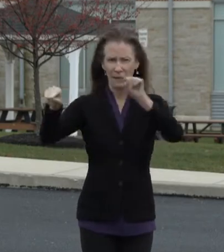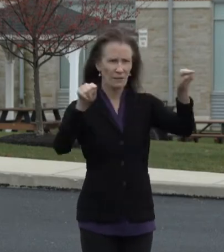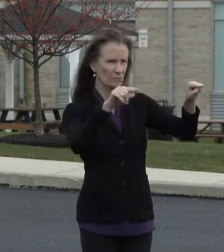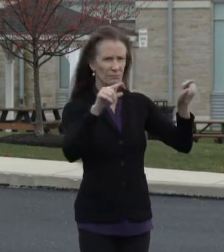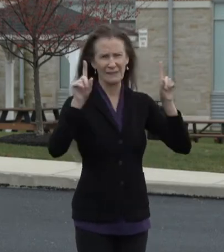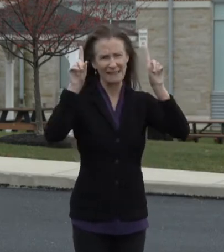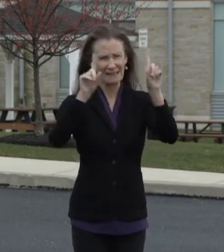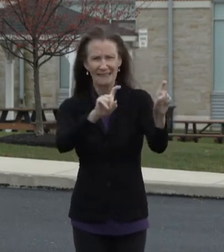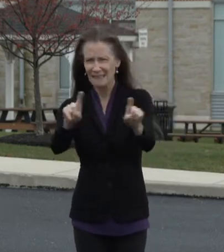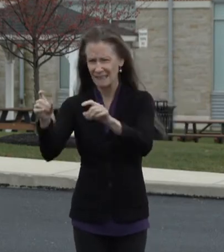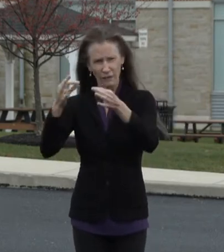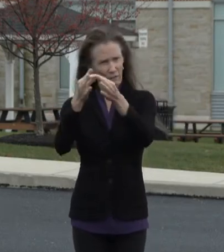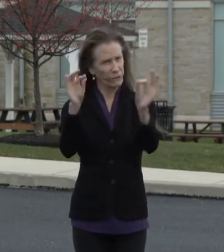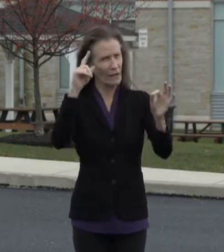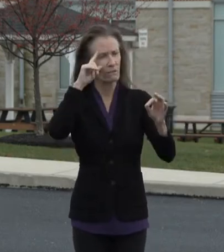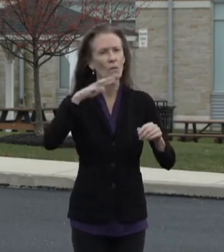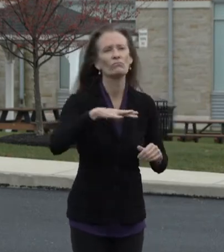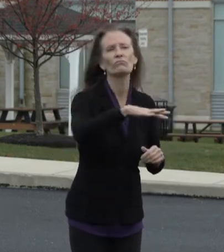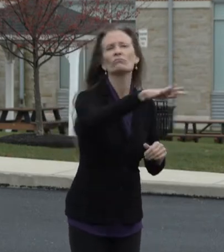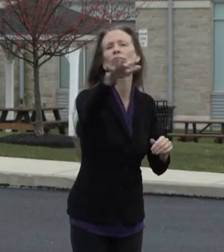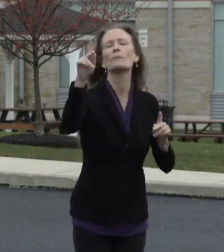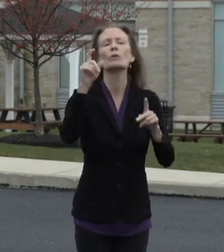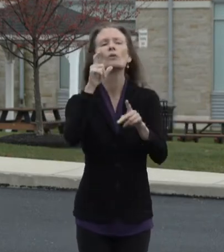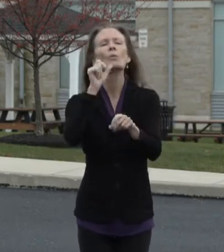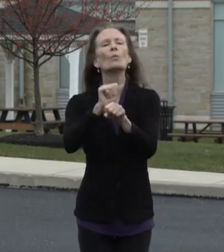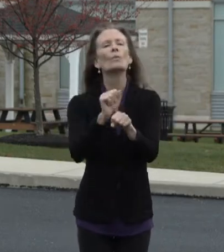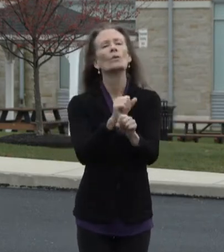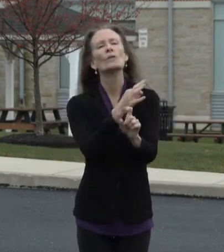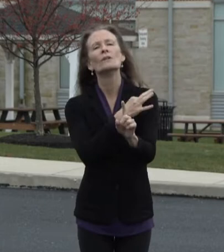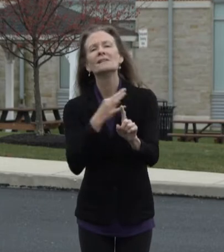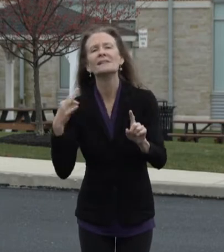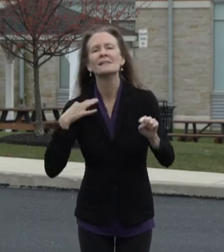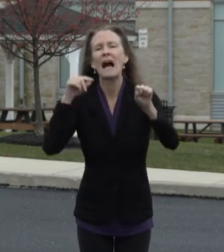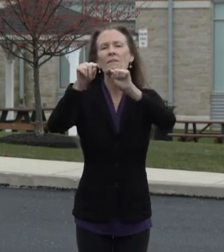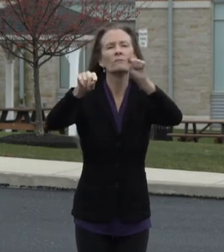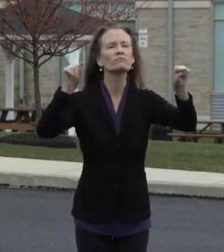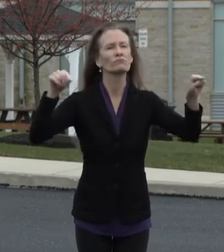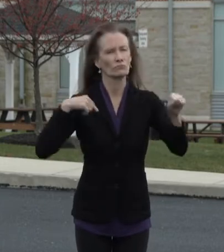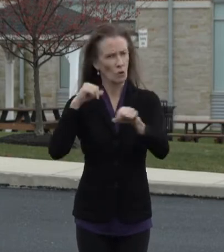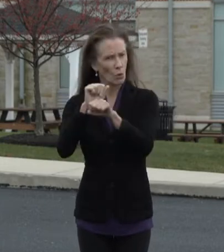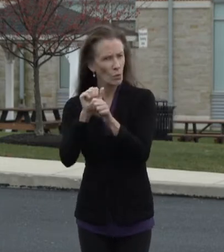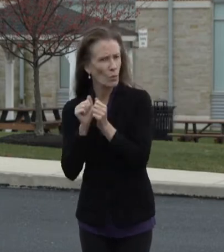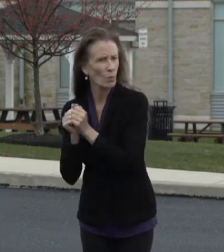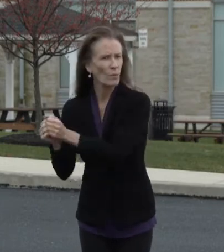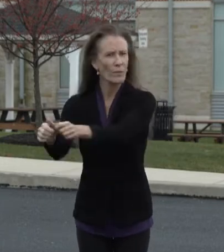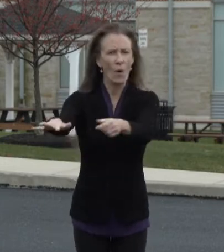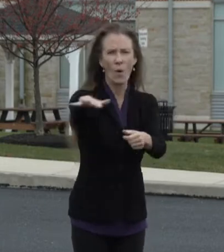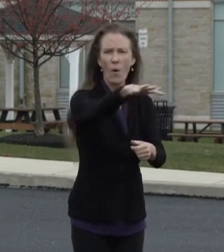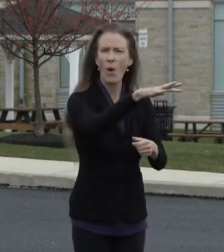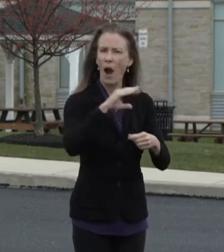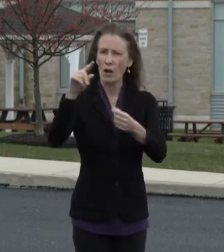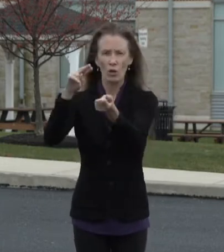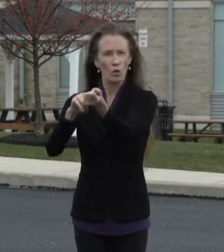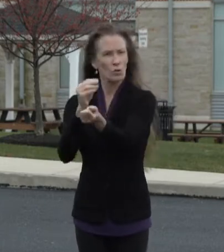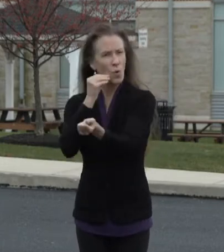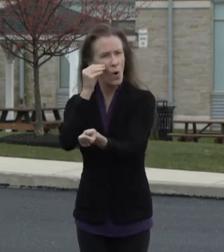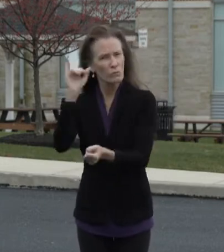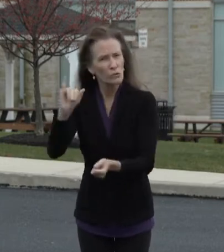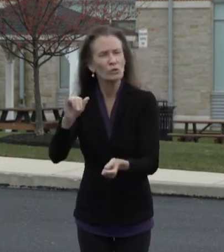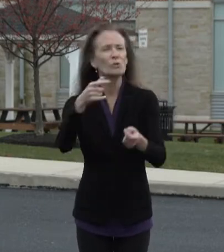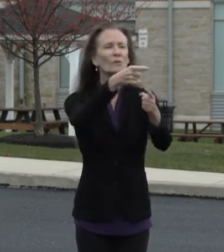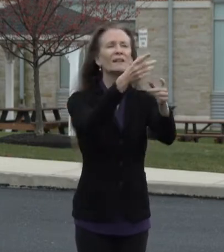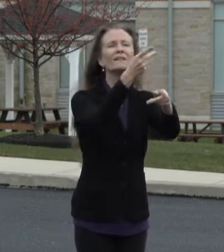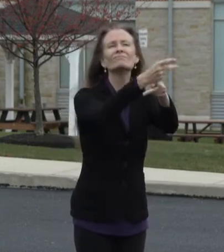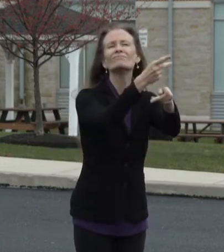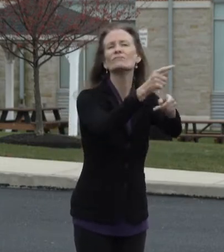care facilities, all nursing homes, personal care homes, assisted living facilities, intermediate care facilities,